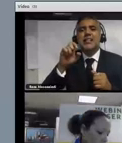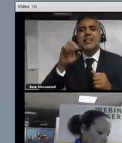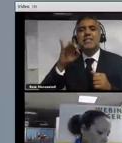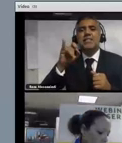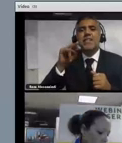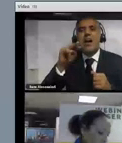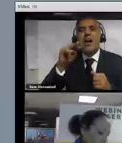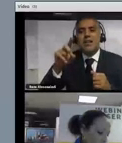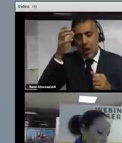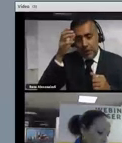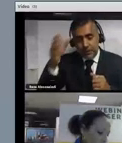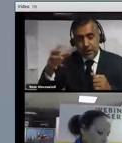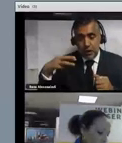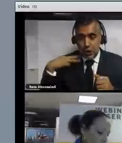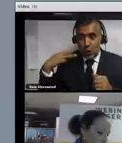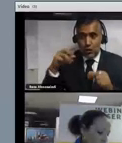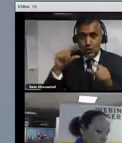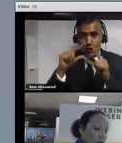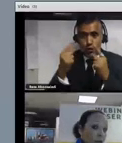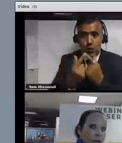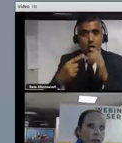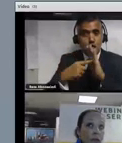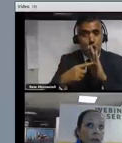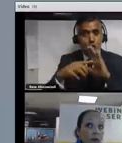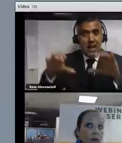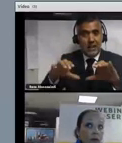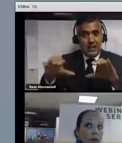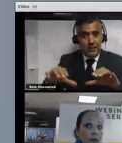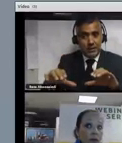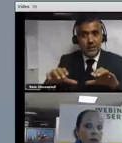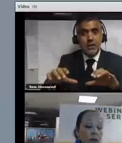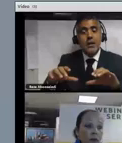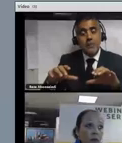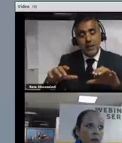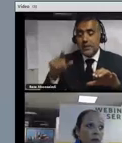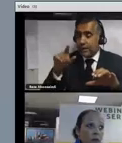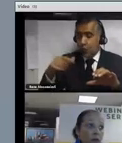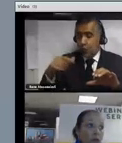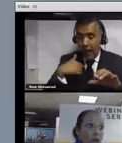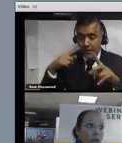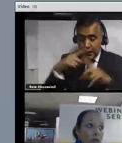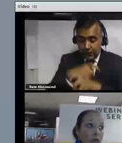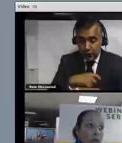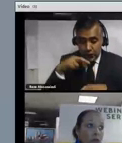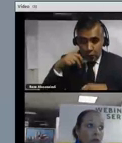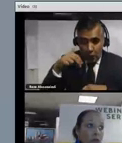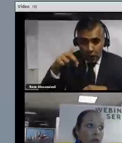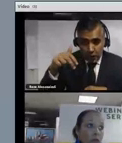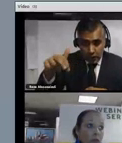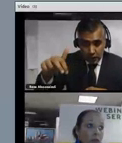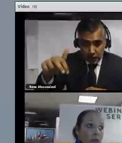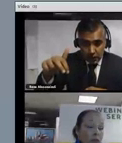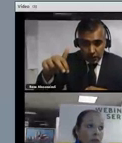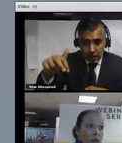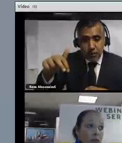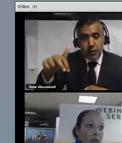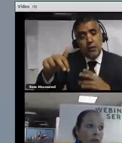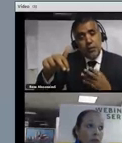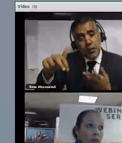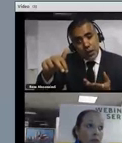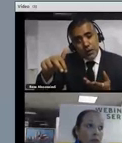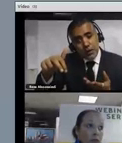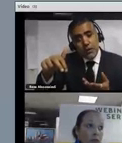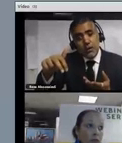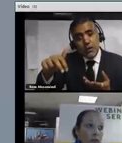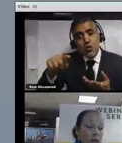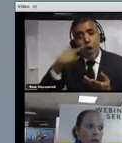the Washington Group chose basic activities, like I said, because if you have difficulty walking, you are at